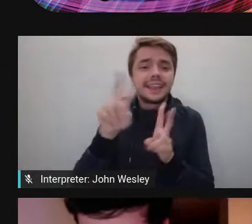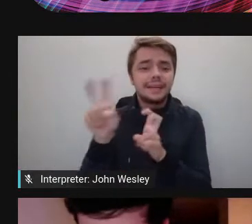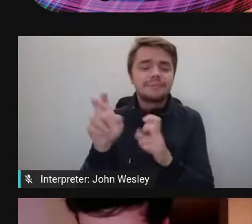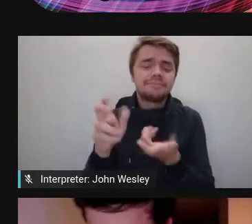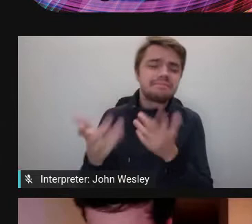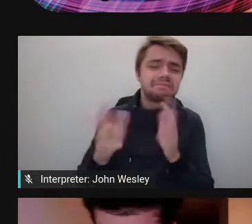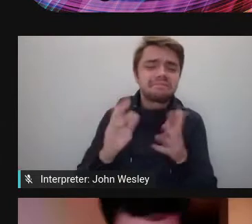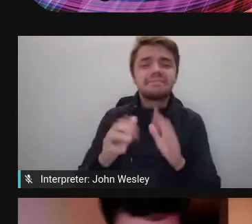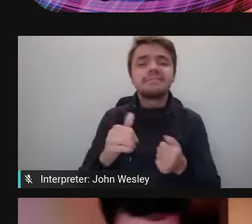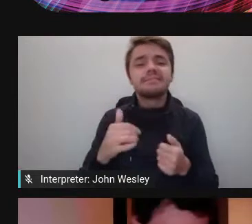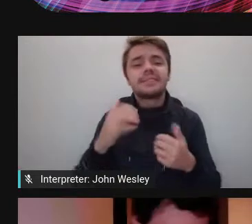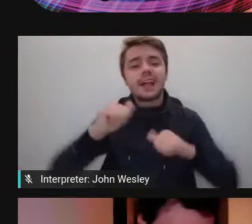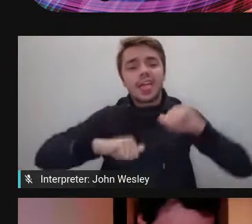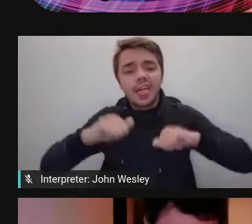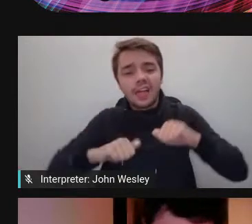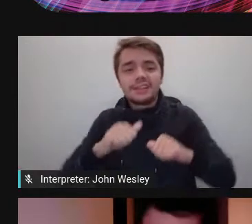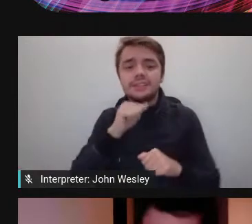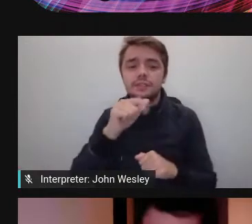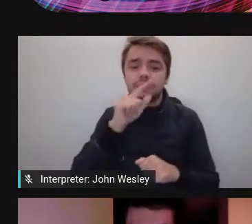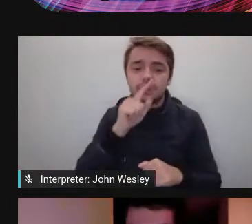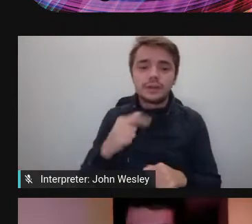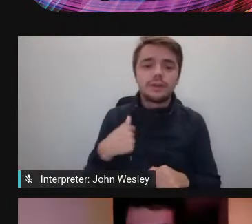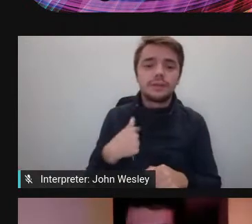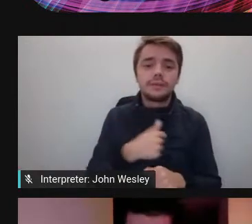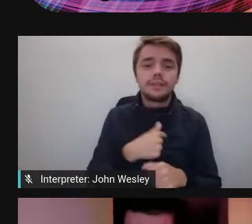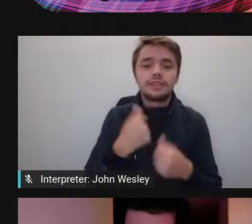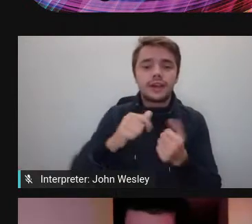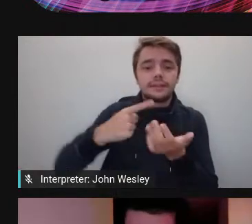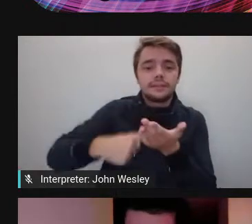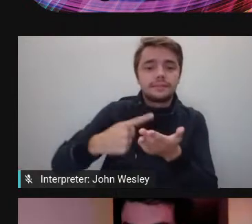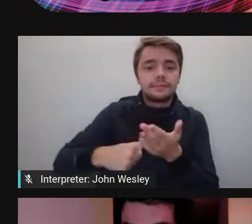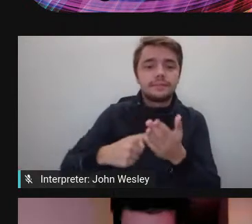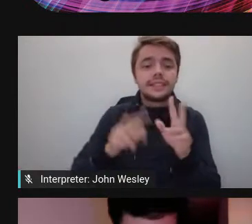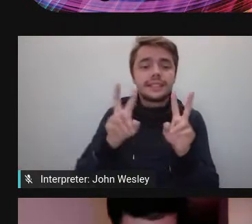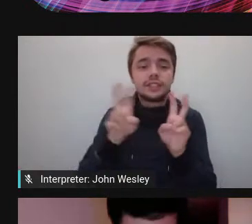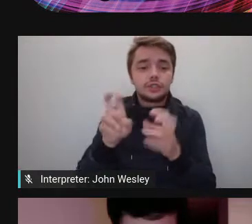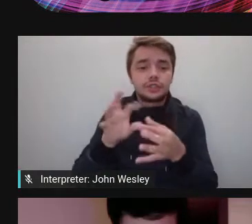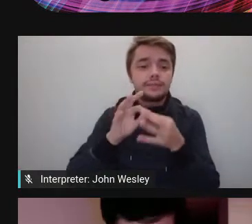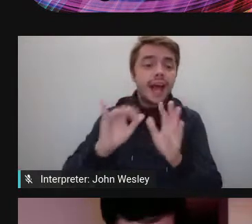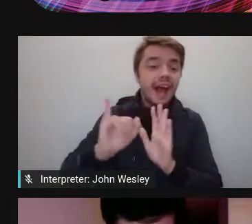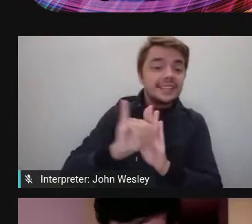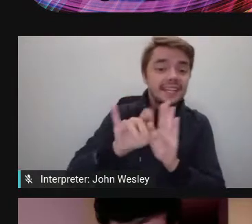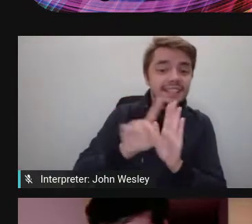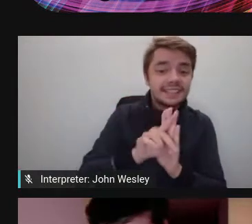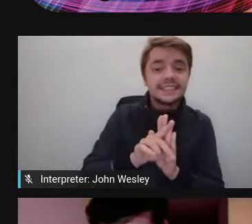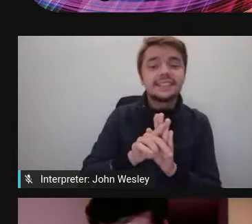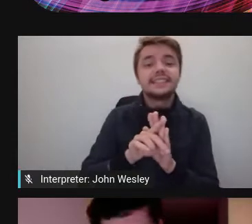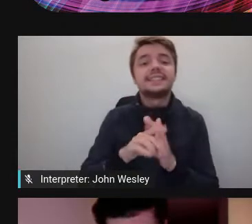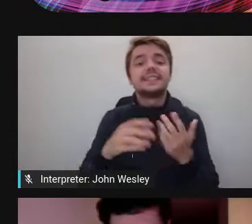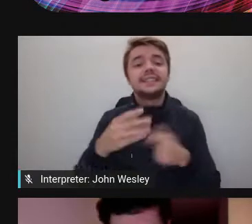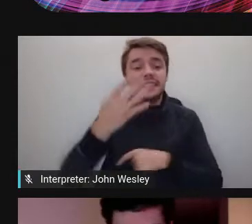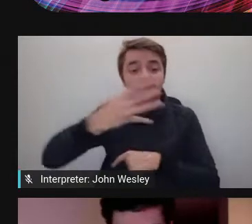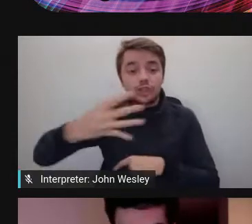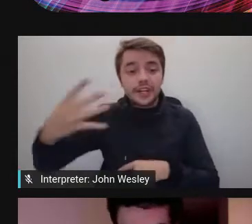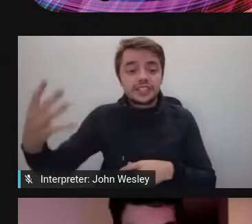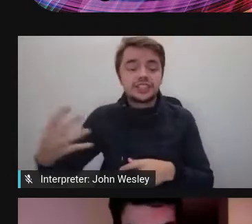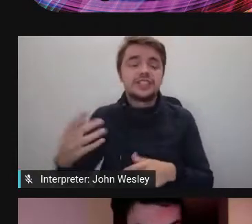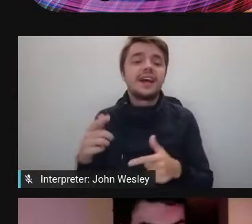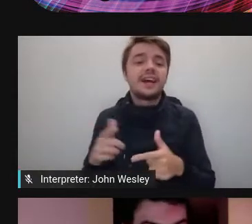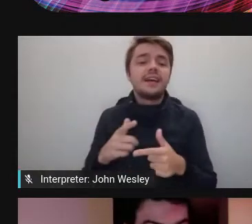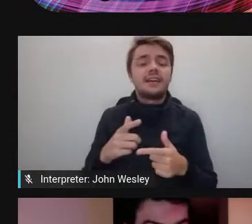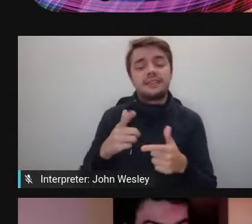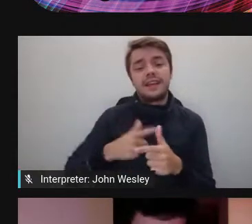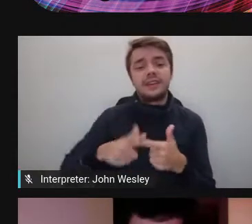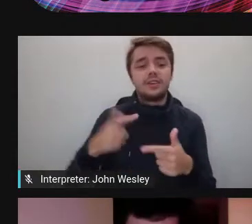eventually came to, you know, we were talking about issues of identity, of immigration. And eventually we just kind of sat down together, looked at the different ideas